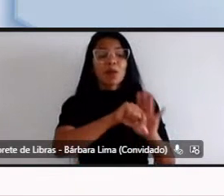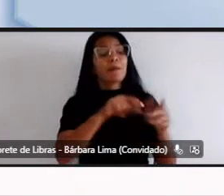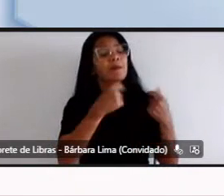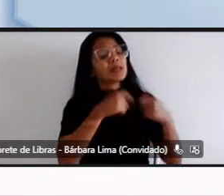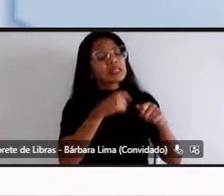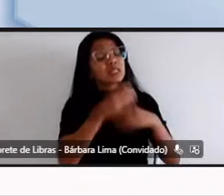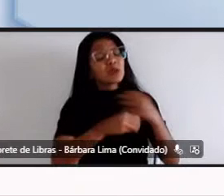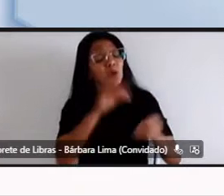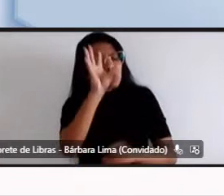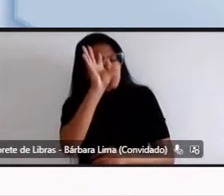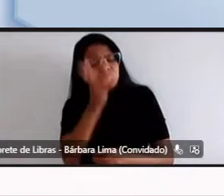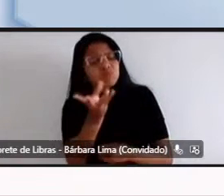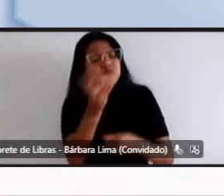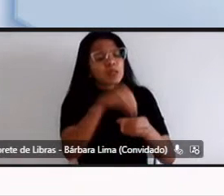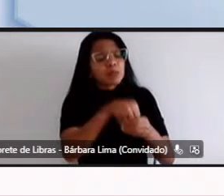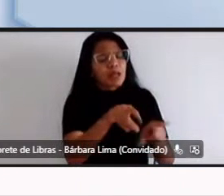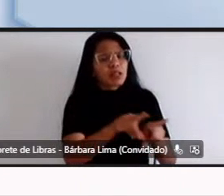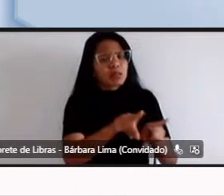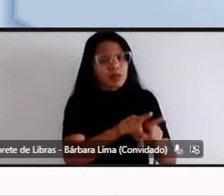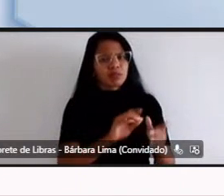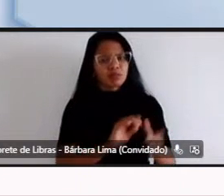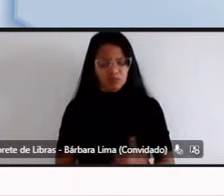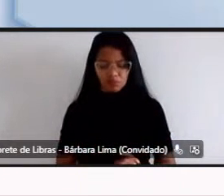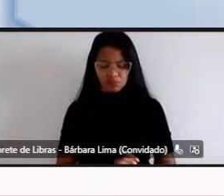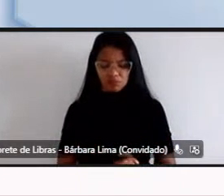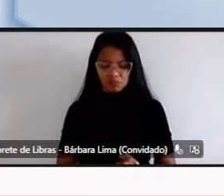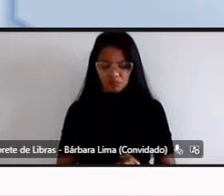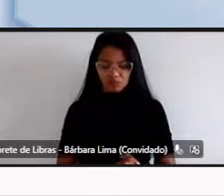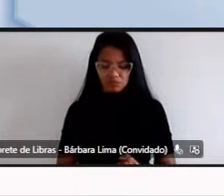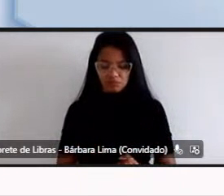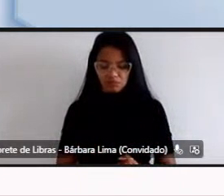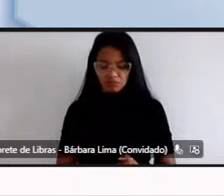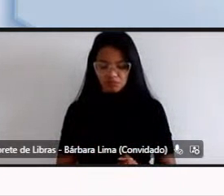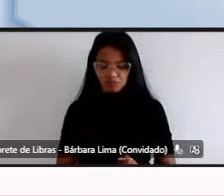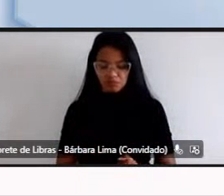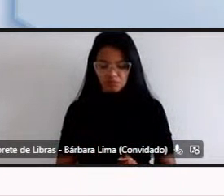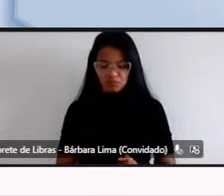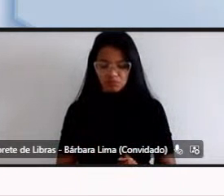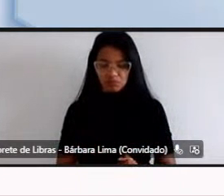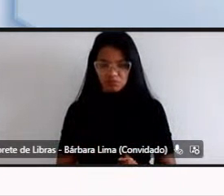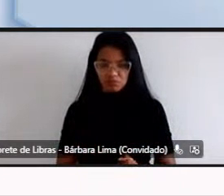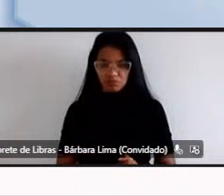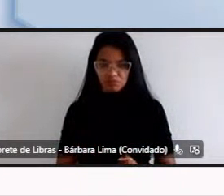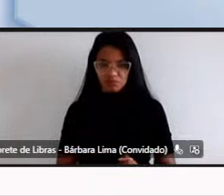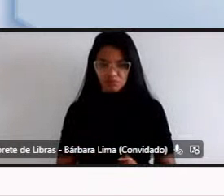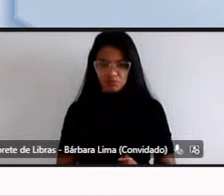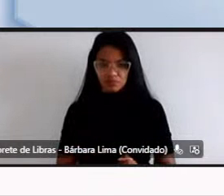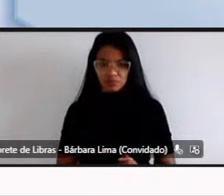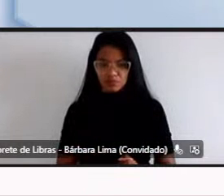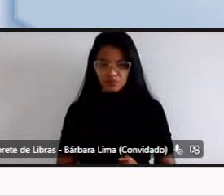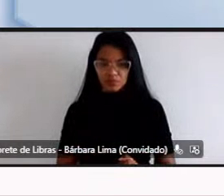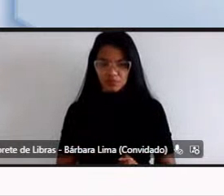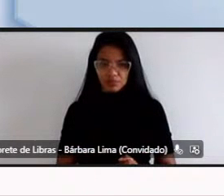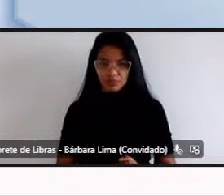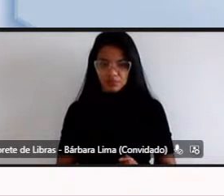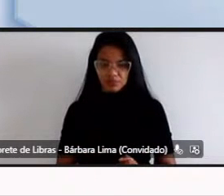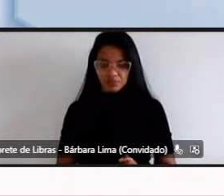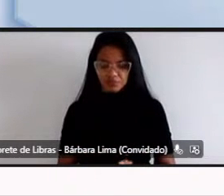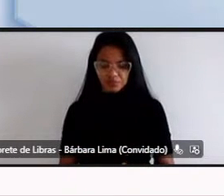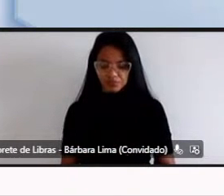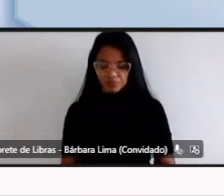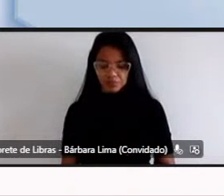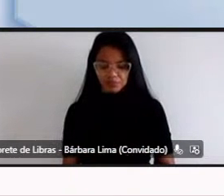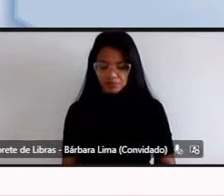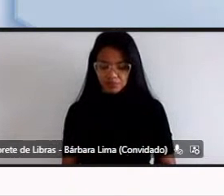resolução dessa situação. Once people have been contacted and have agreed to meet